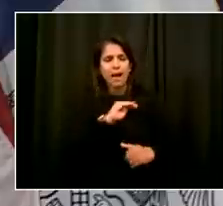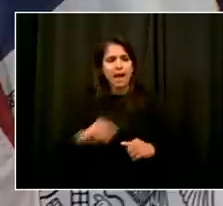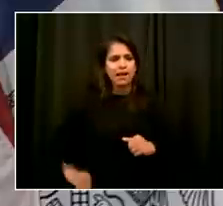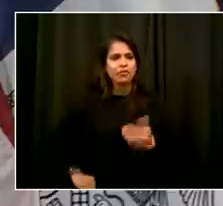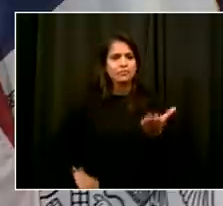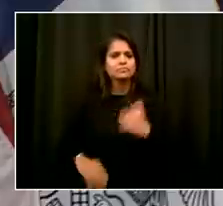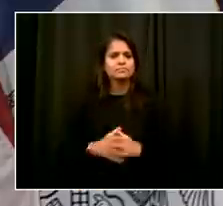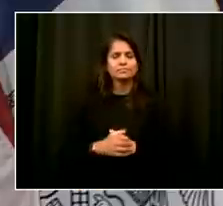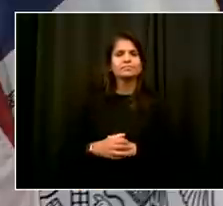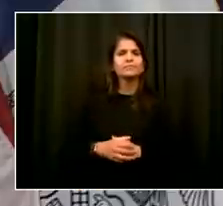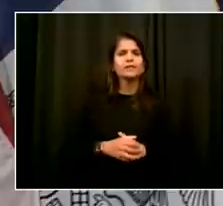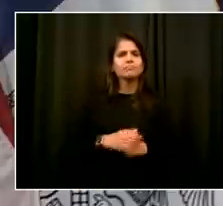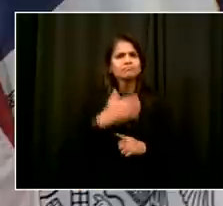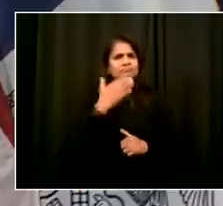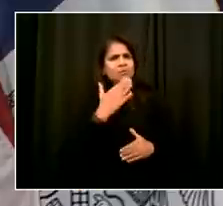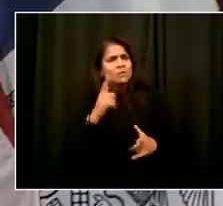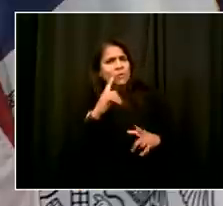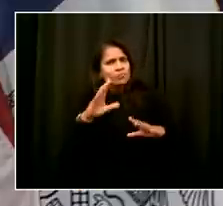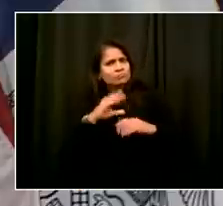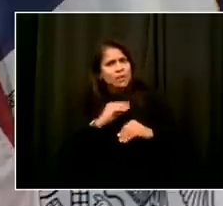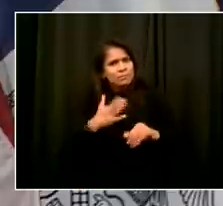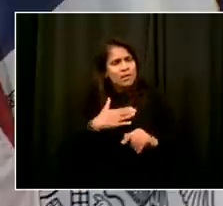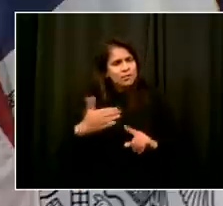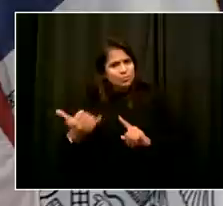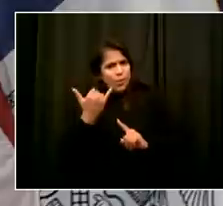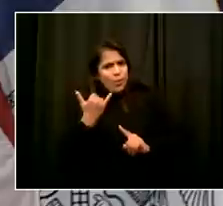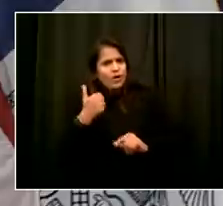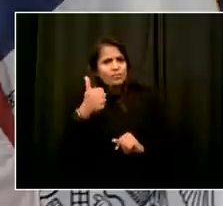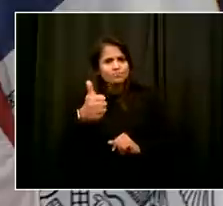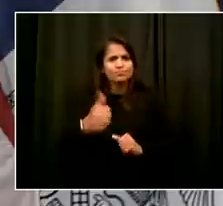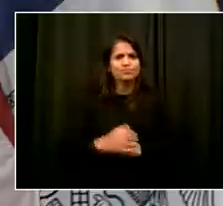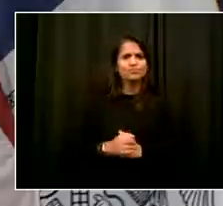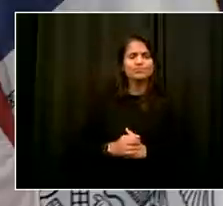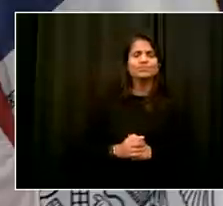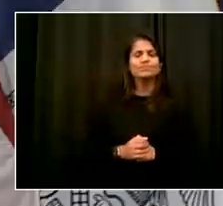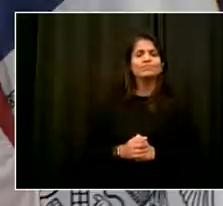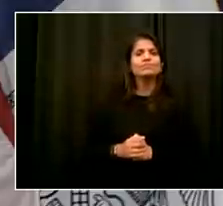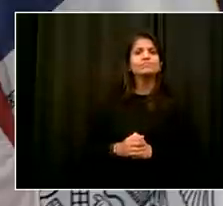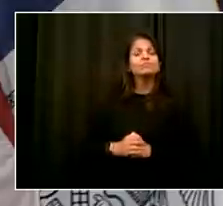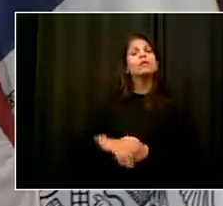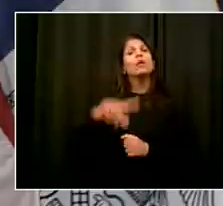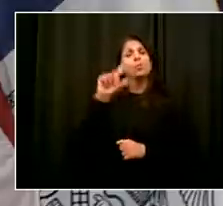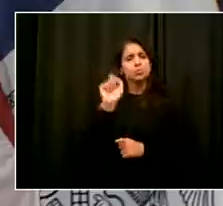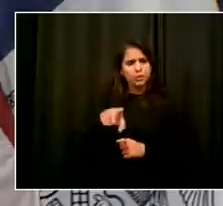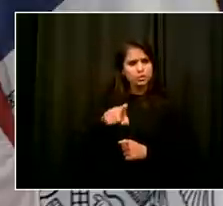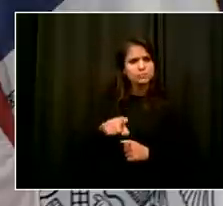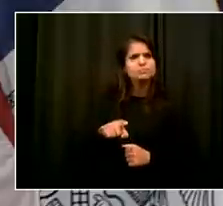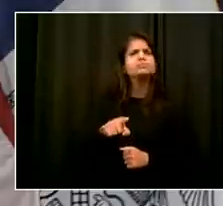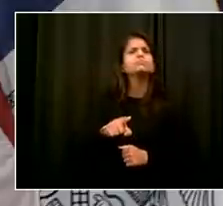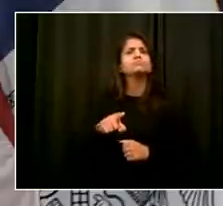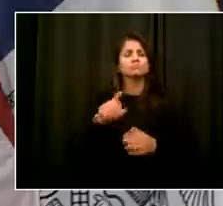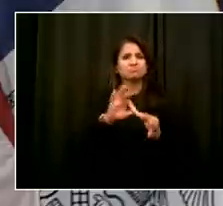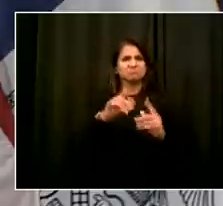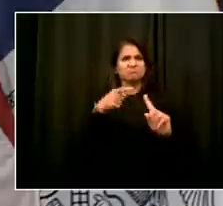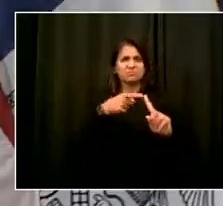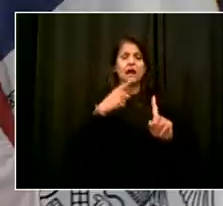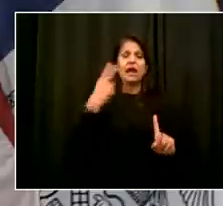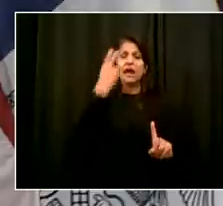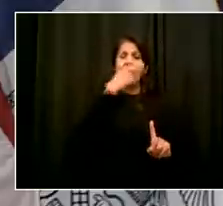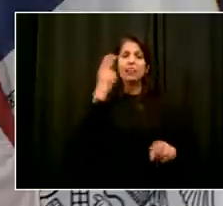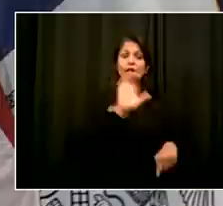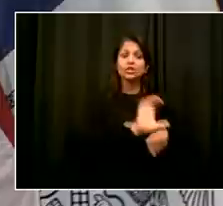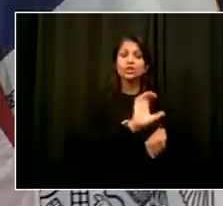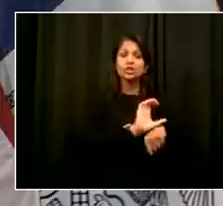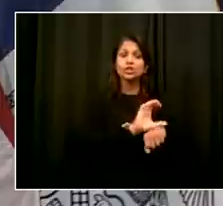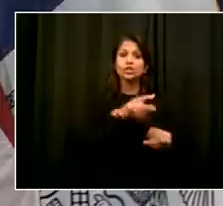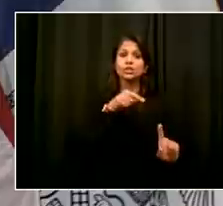question is, the Archdiocese of New York filed a lawsuit against the city claiming that the city is violating state law by not offering Catholic